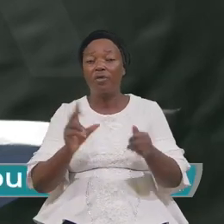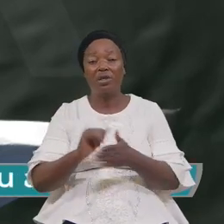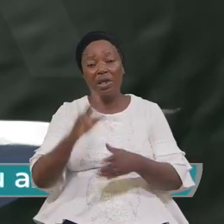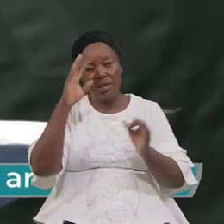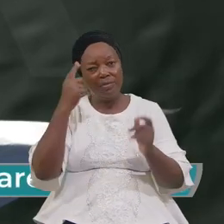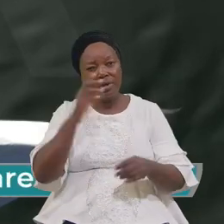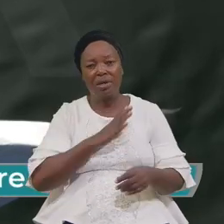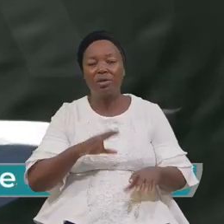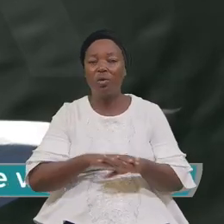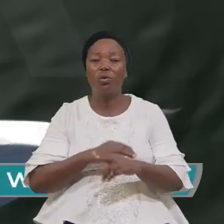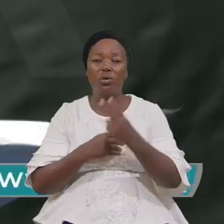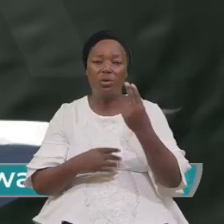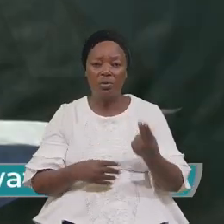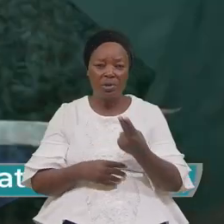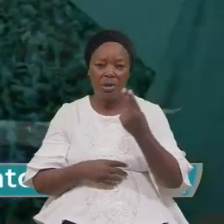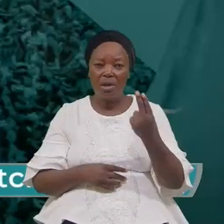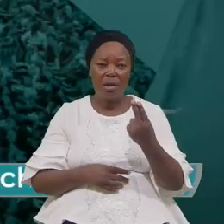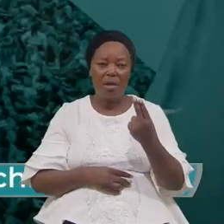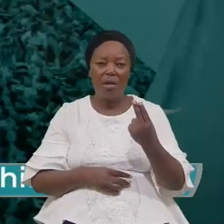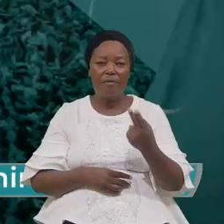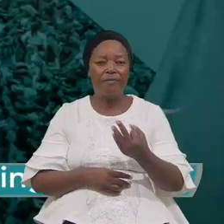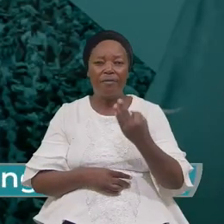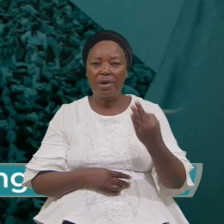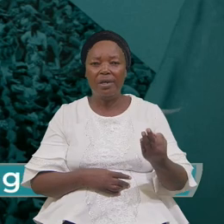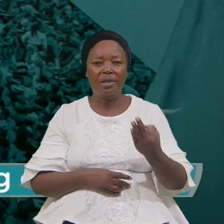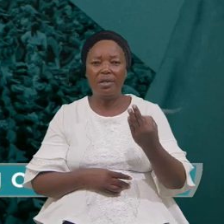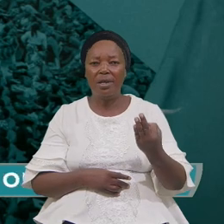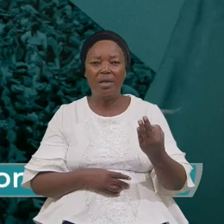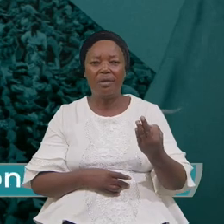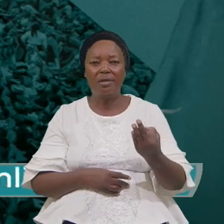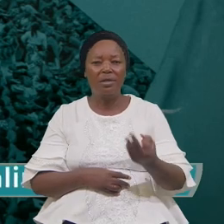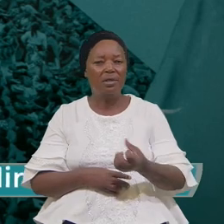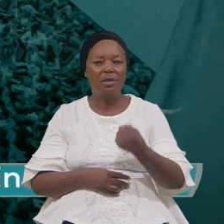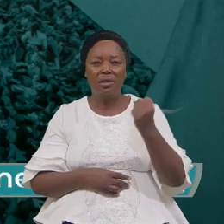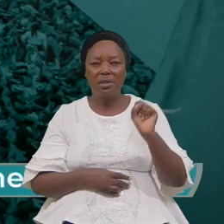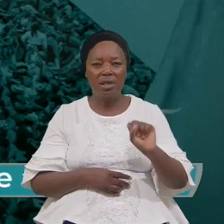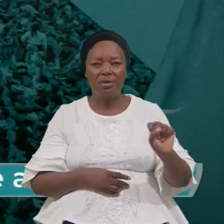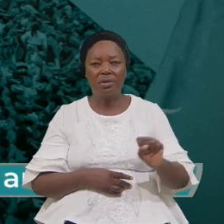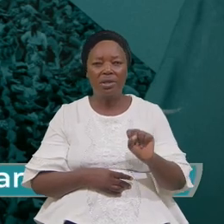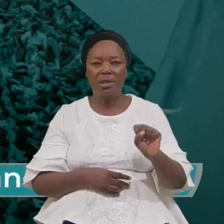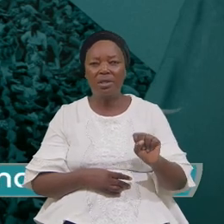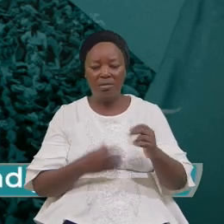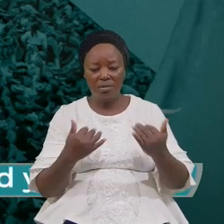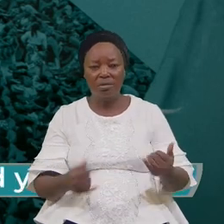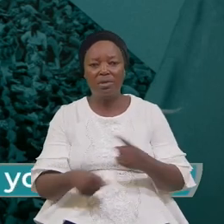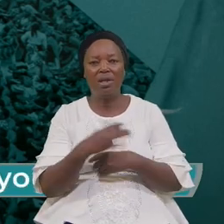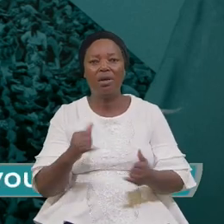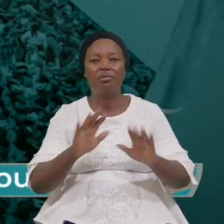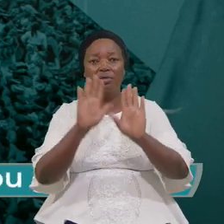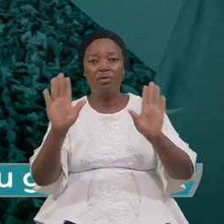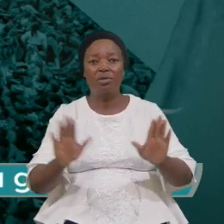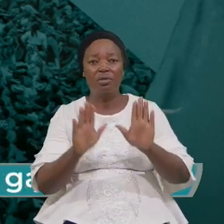Thursday, Friday, Saturday, today, Sunday, we'll be